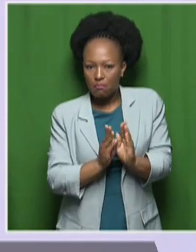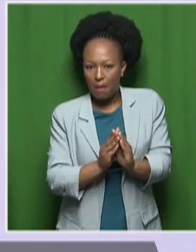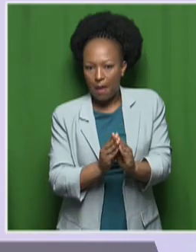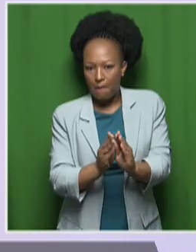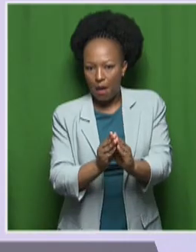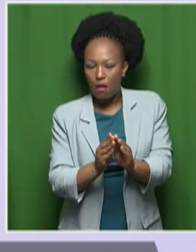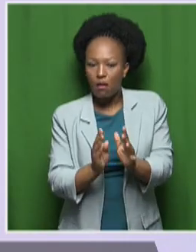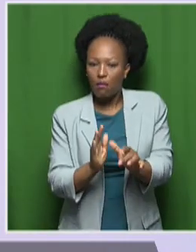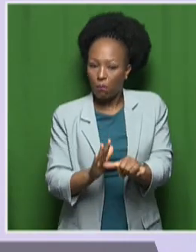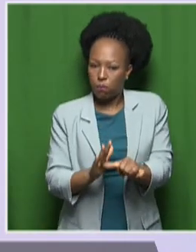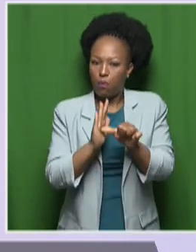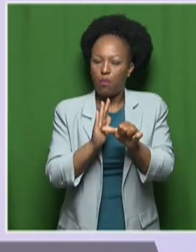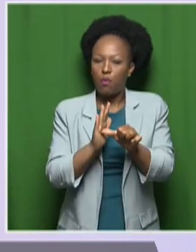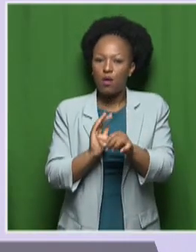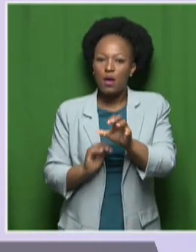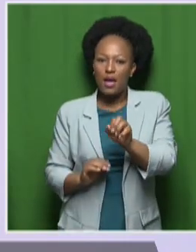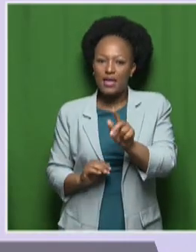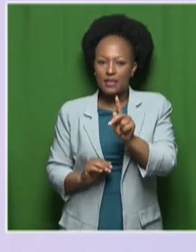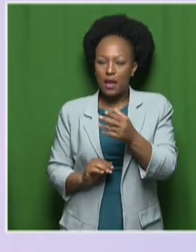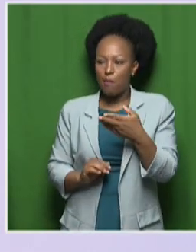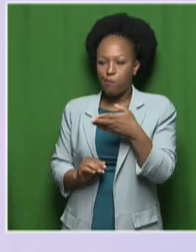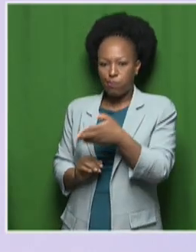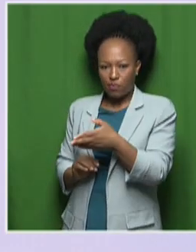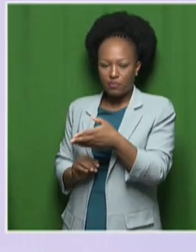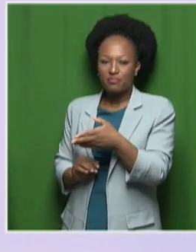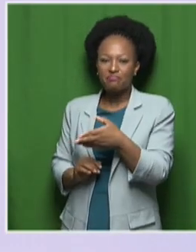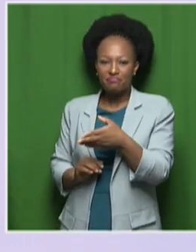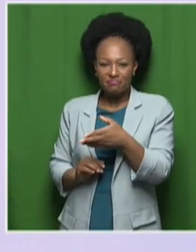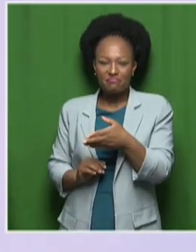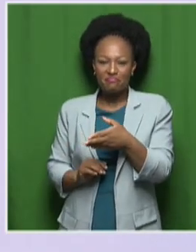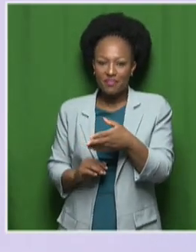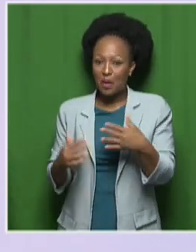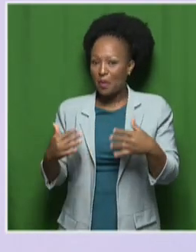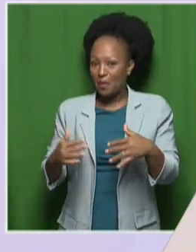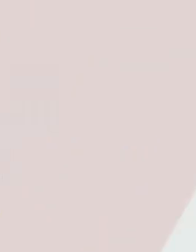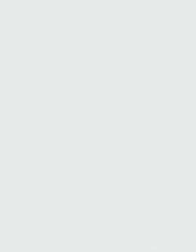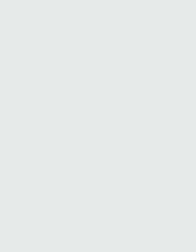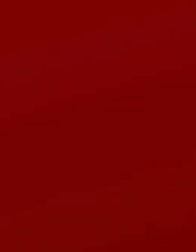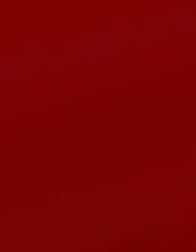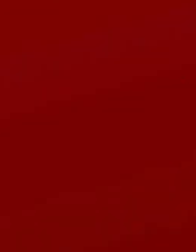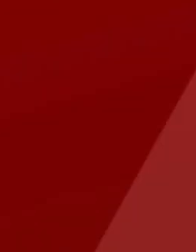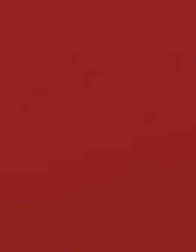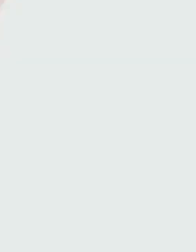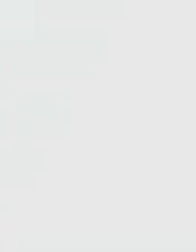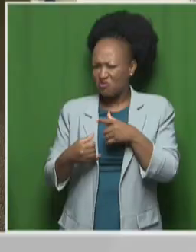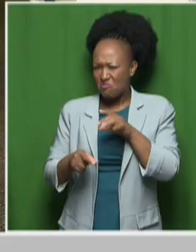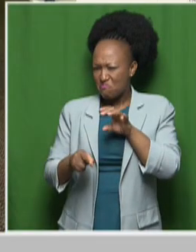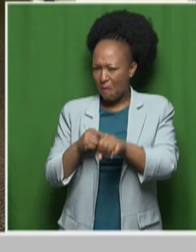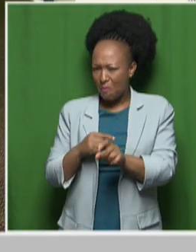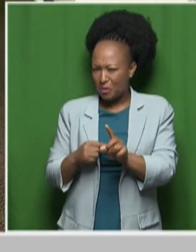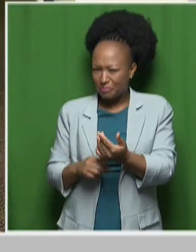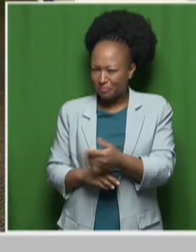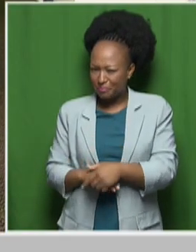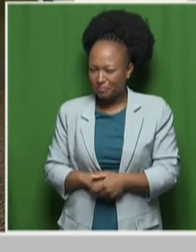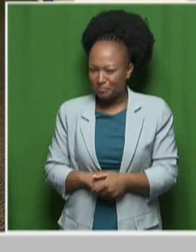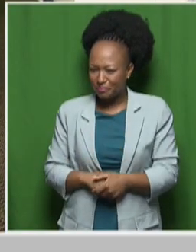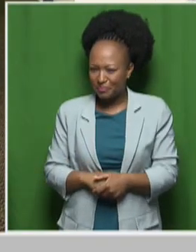significant. Let's cross to Sakina. She's there, and she's having the time of her life. Sakina, what have you found now?